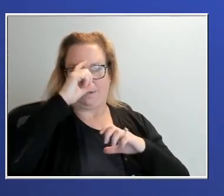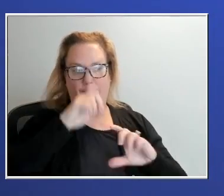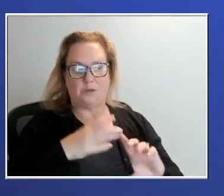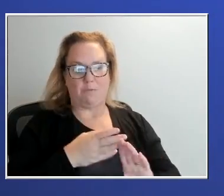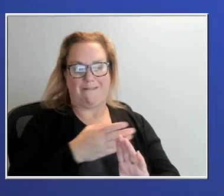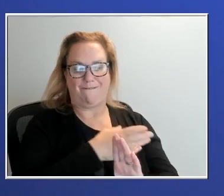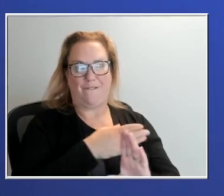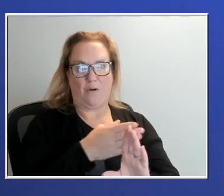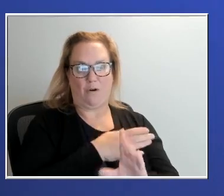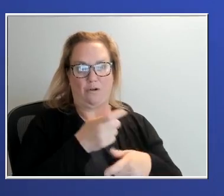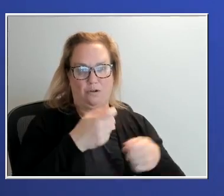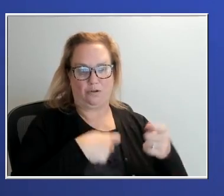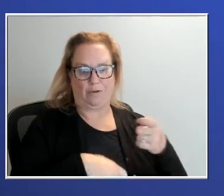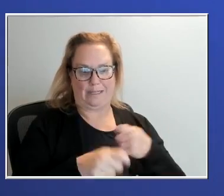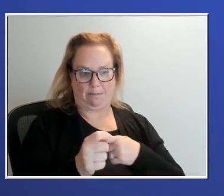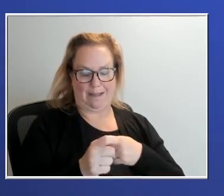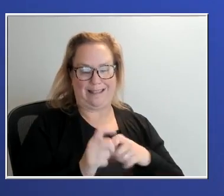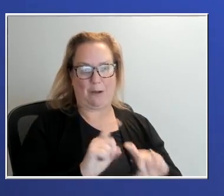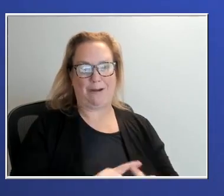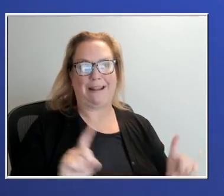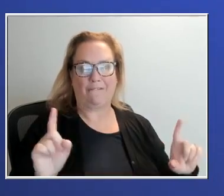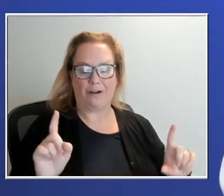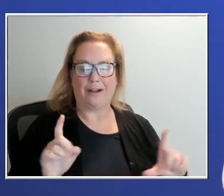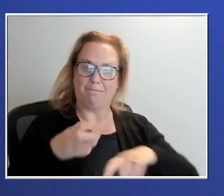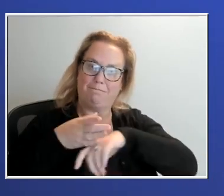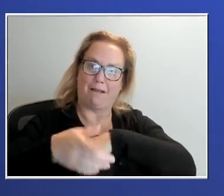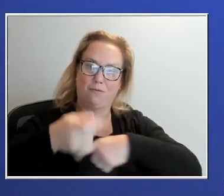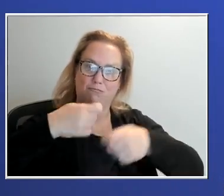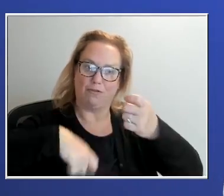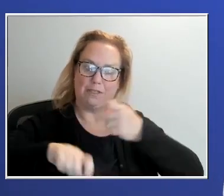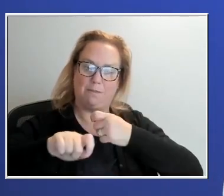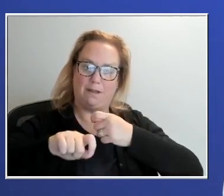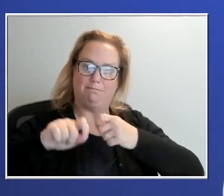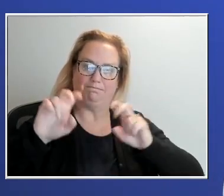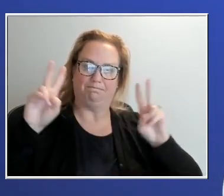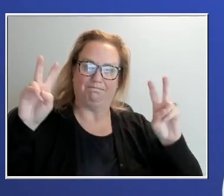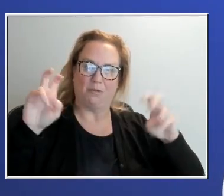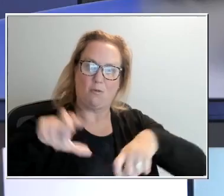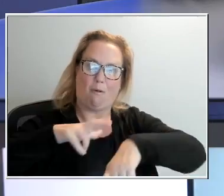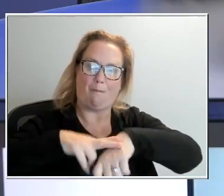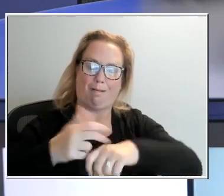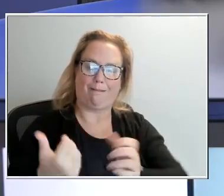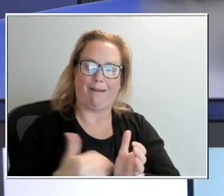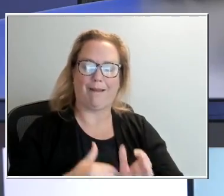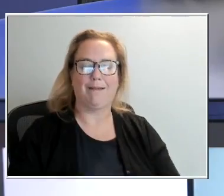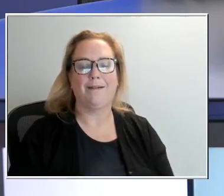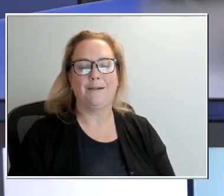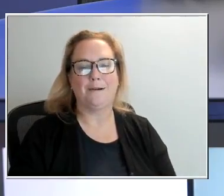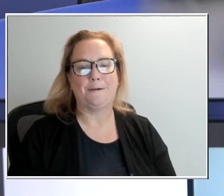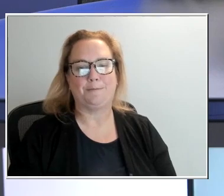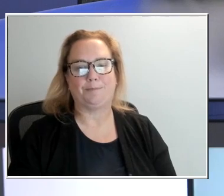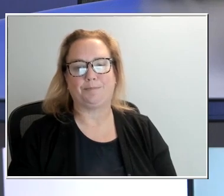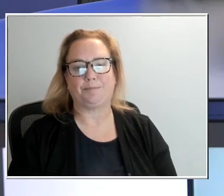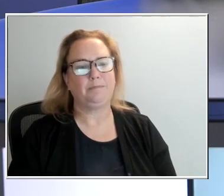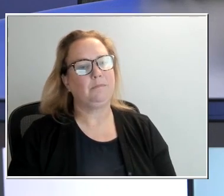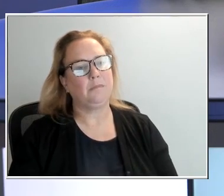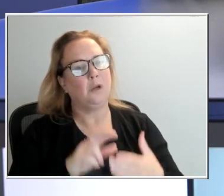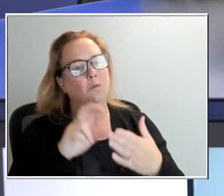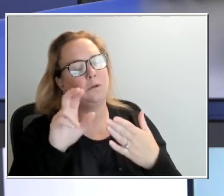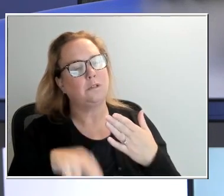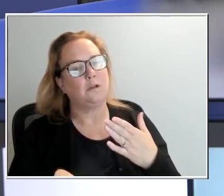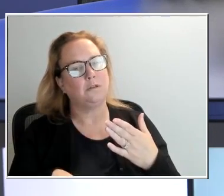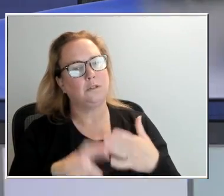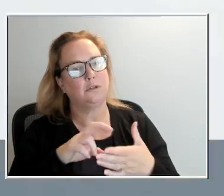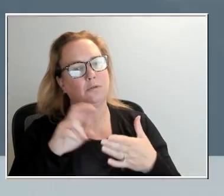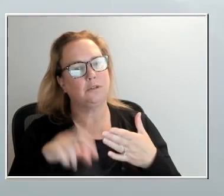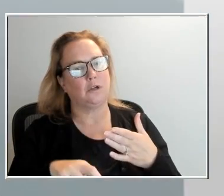all kind of normalized, went more towards normal after transplant. Great. So what were your results? I think we have a graph that